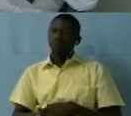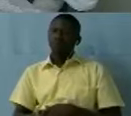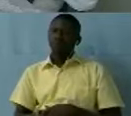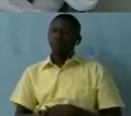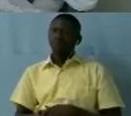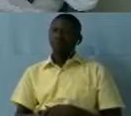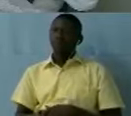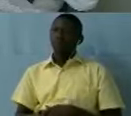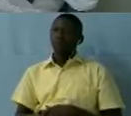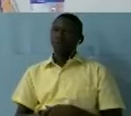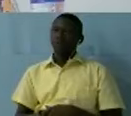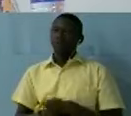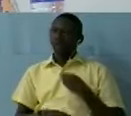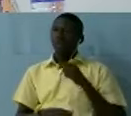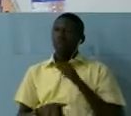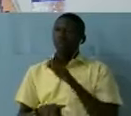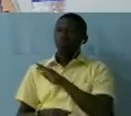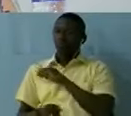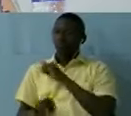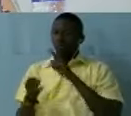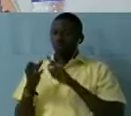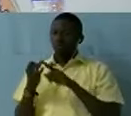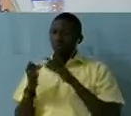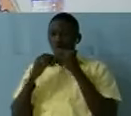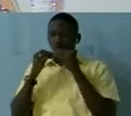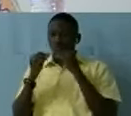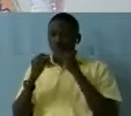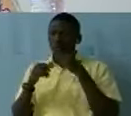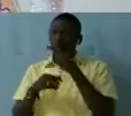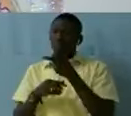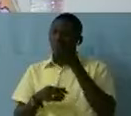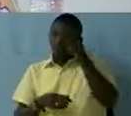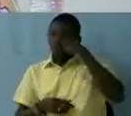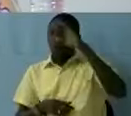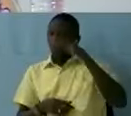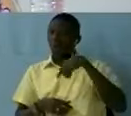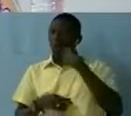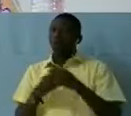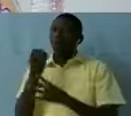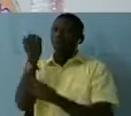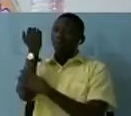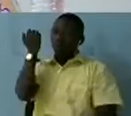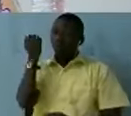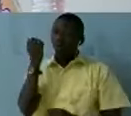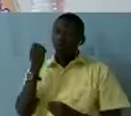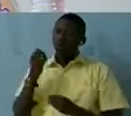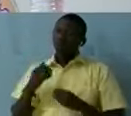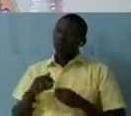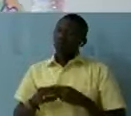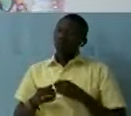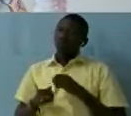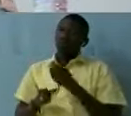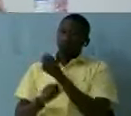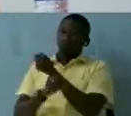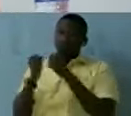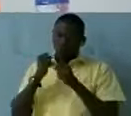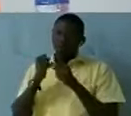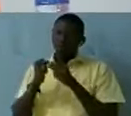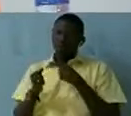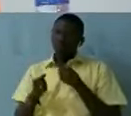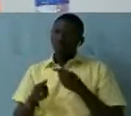And you also told the commission about the poor health condition that you suffered during the alternative treatment program. Lu ñu fanan fo commission